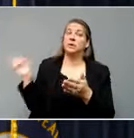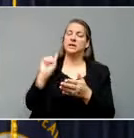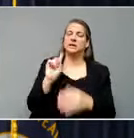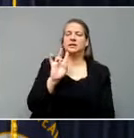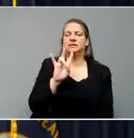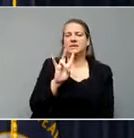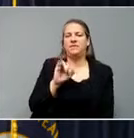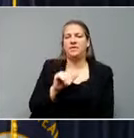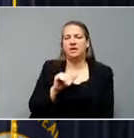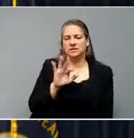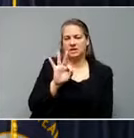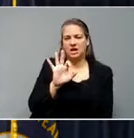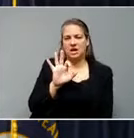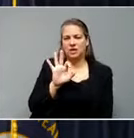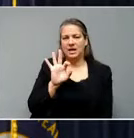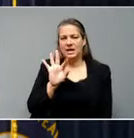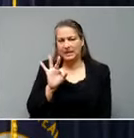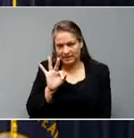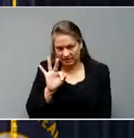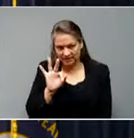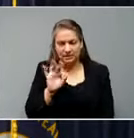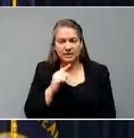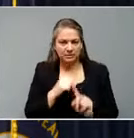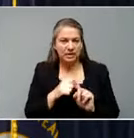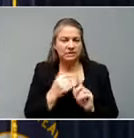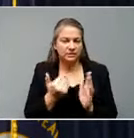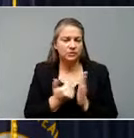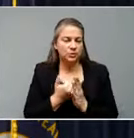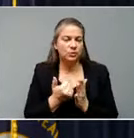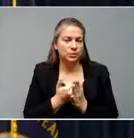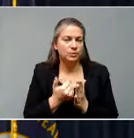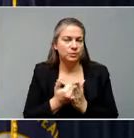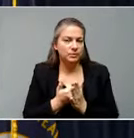7,919. That is in fact larger than the week before that at